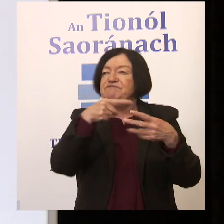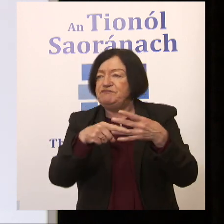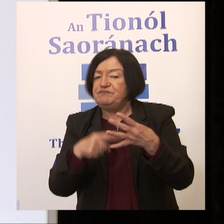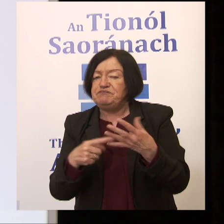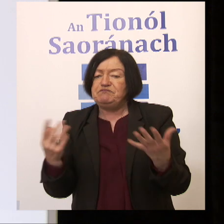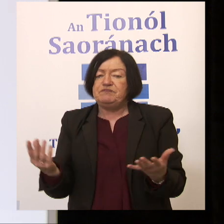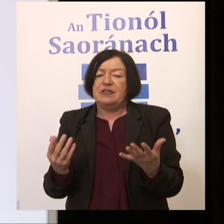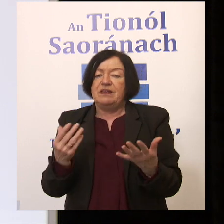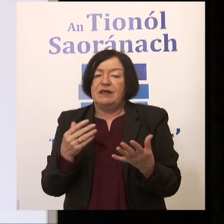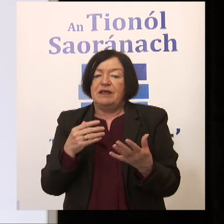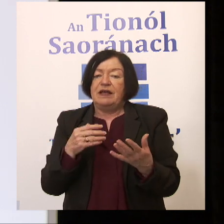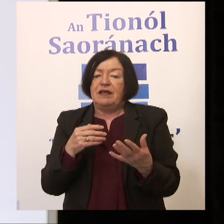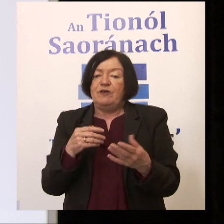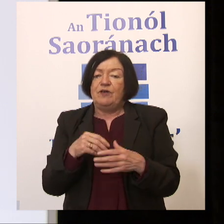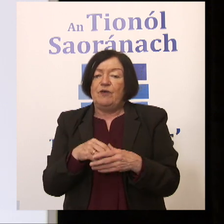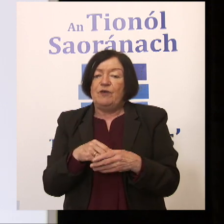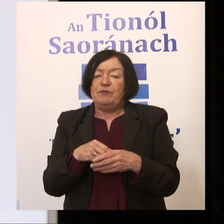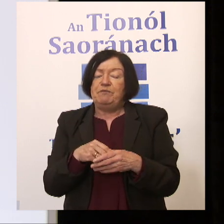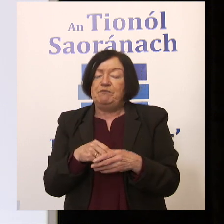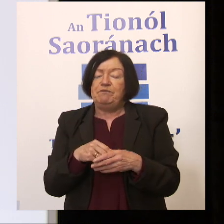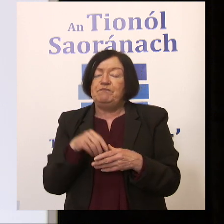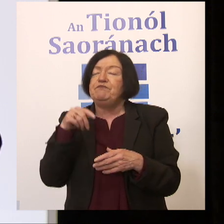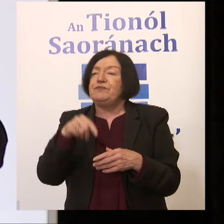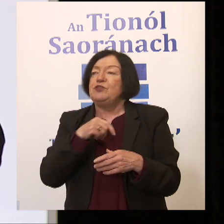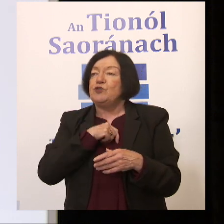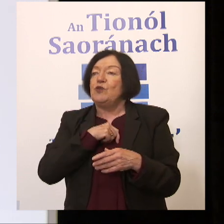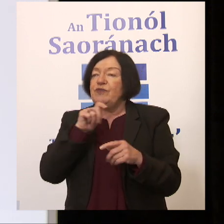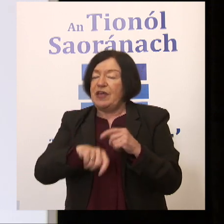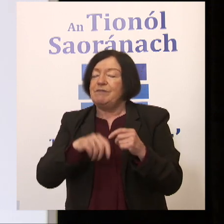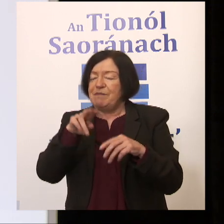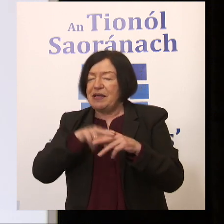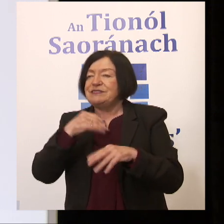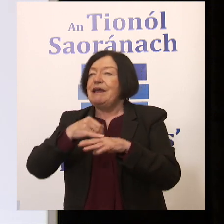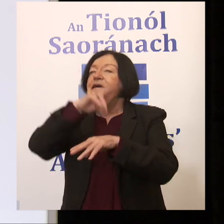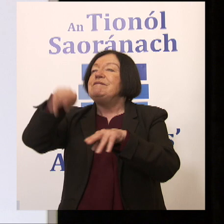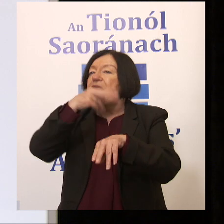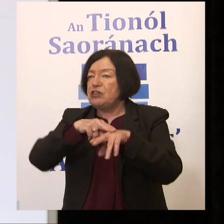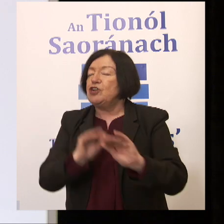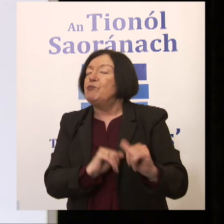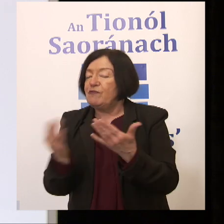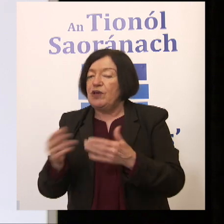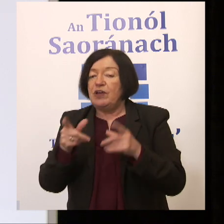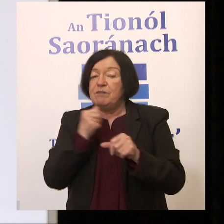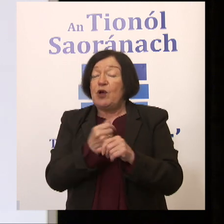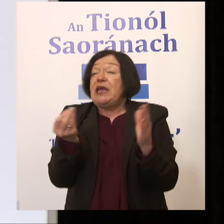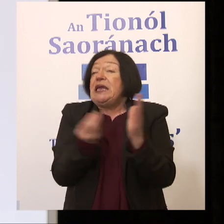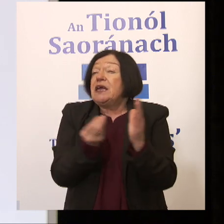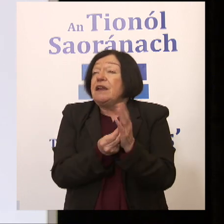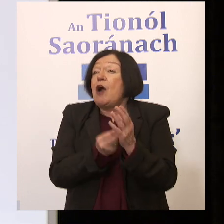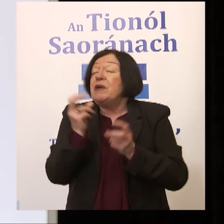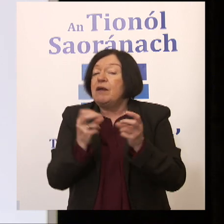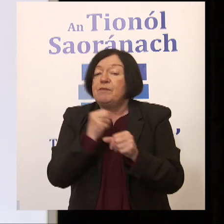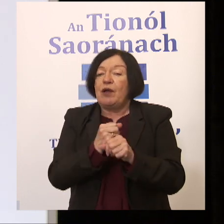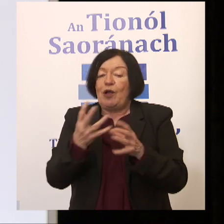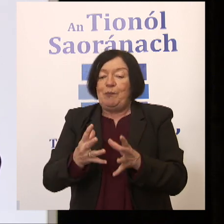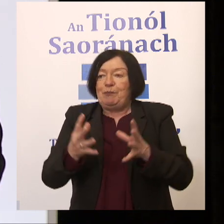naturally maybe lend themselves to national provision. We might think about economic arguments around